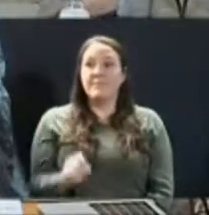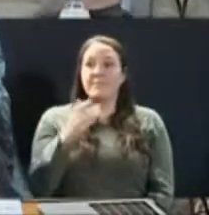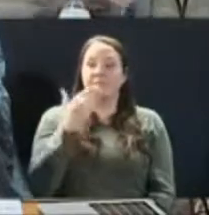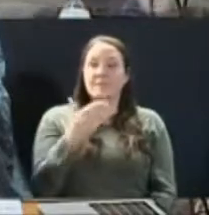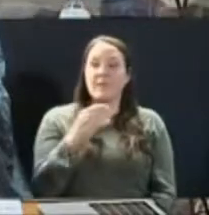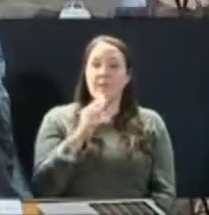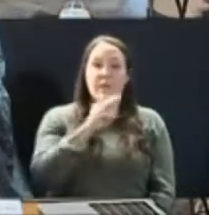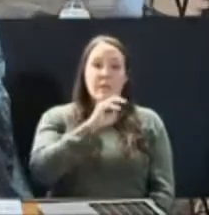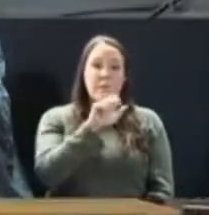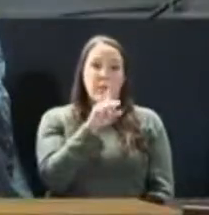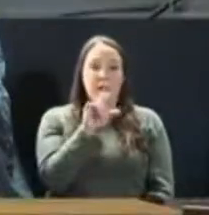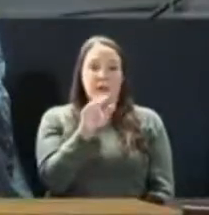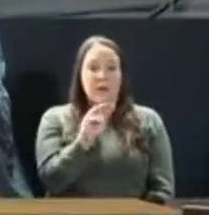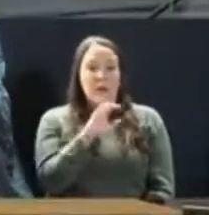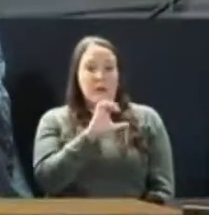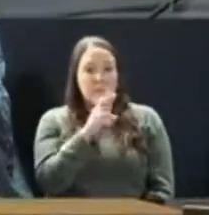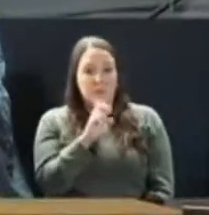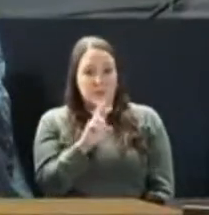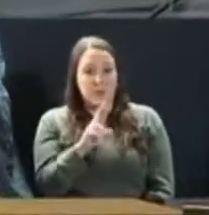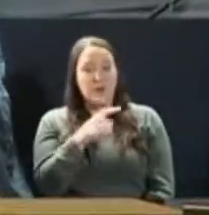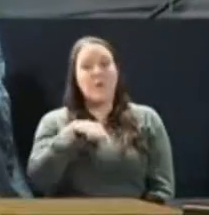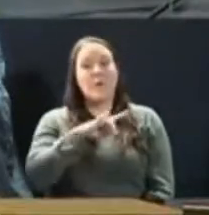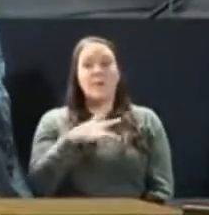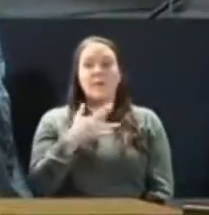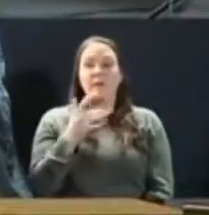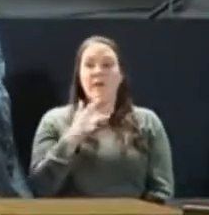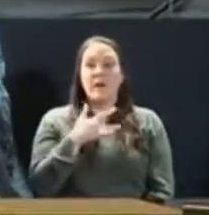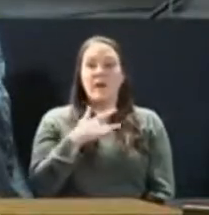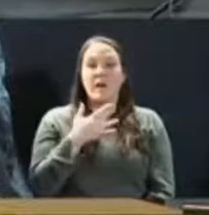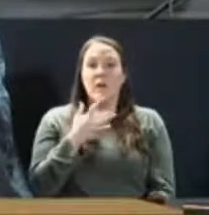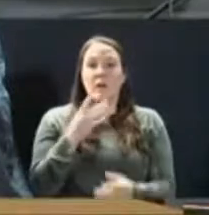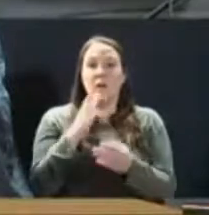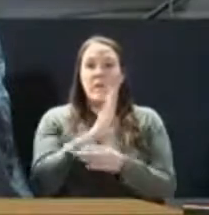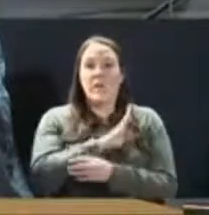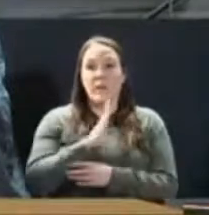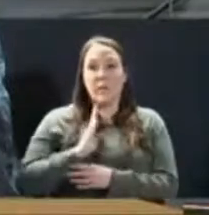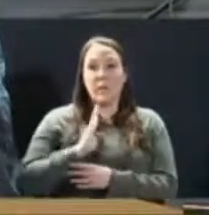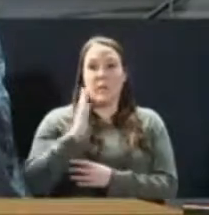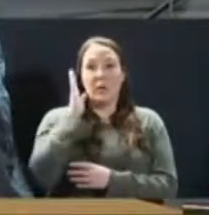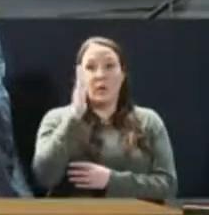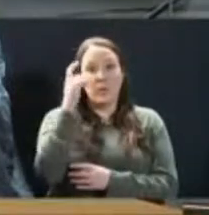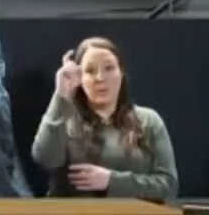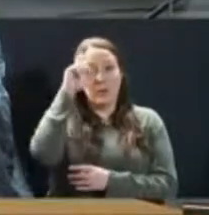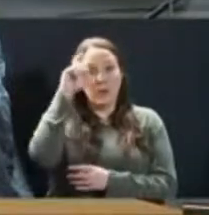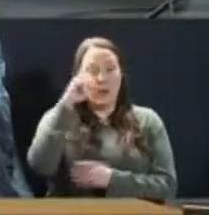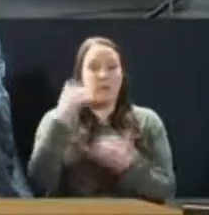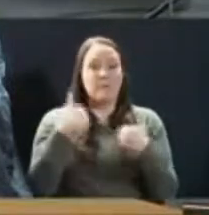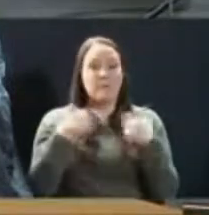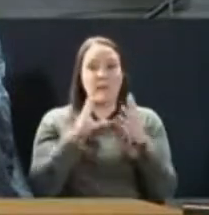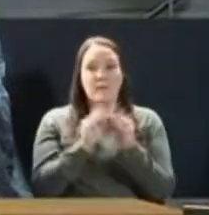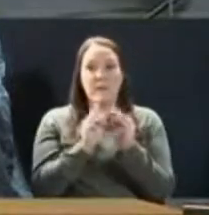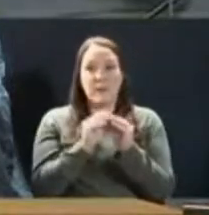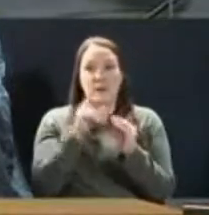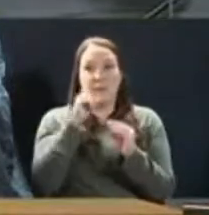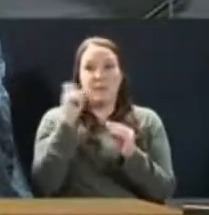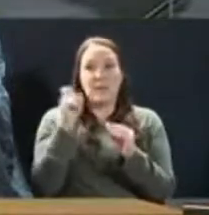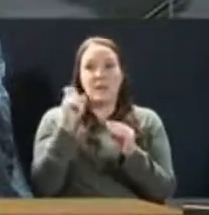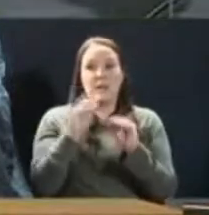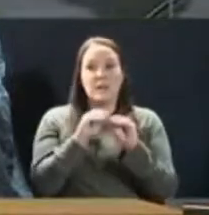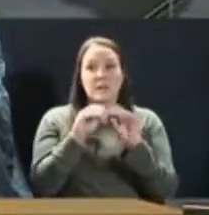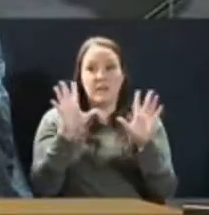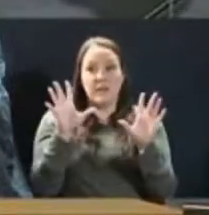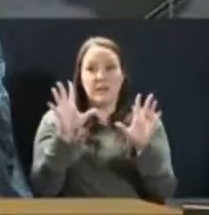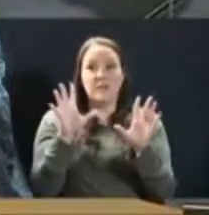Chair. We felt that the board would be wise to have a meeting because